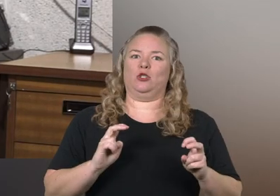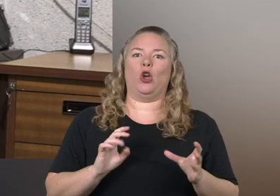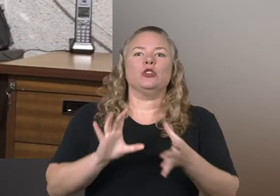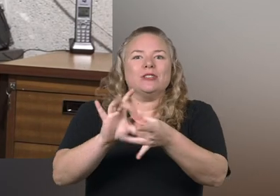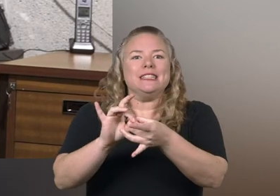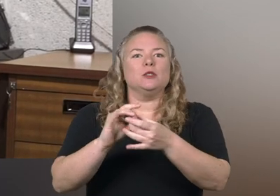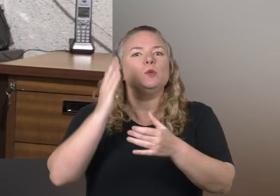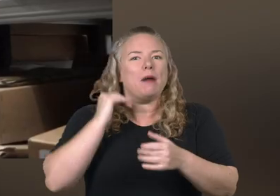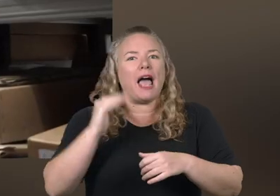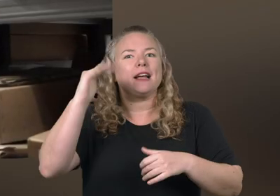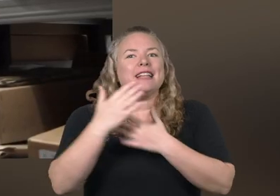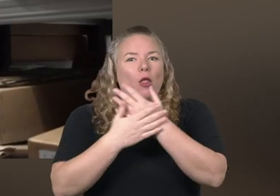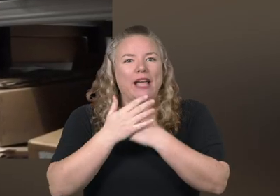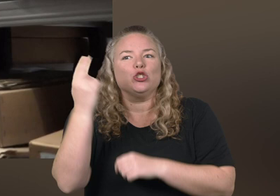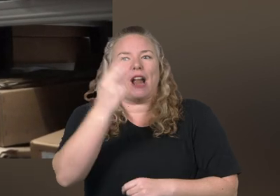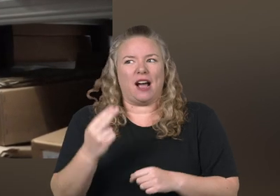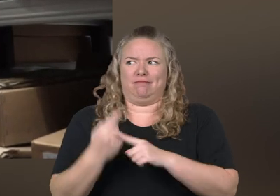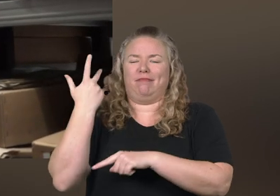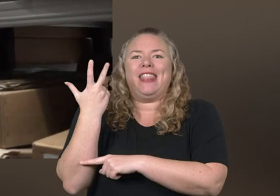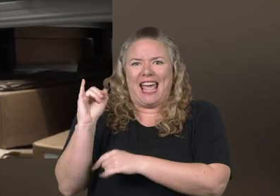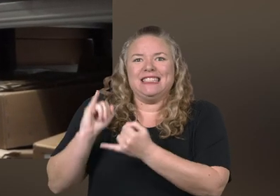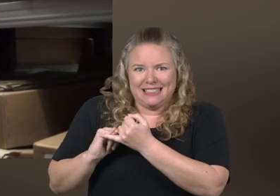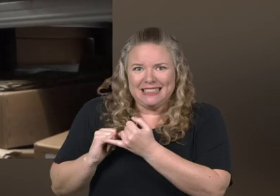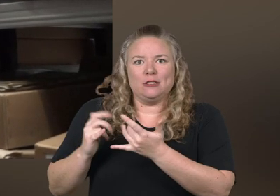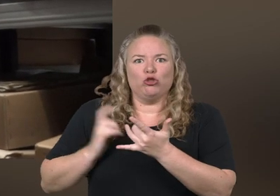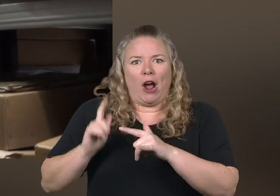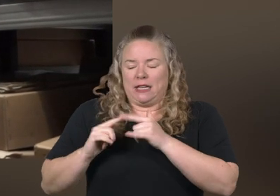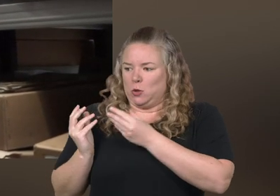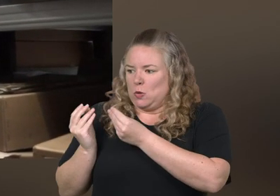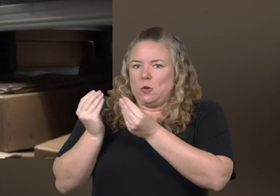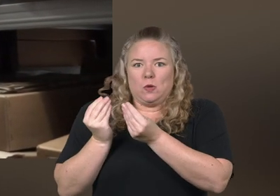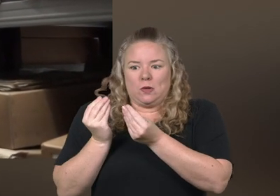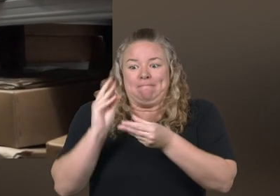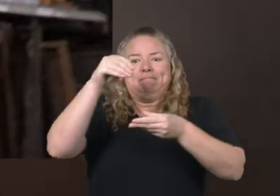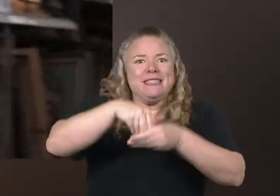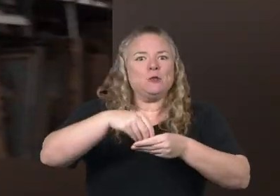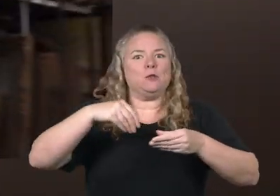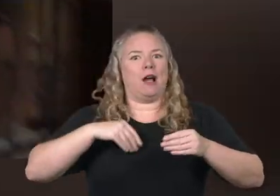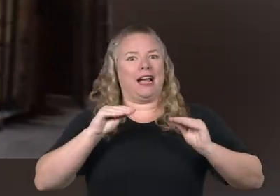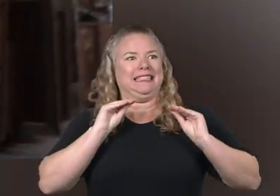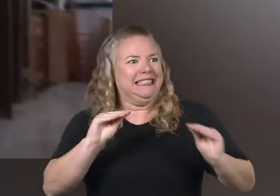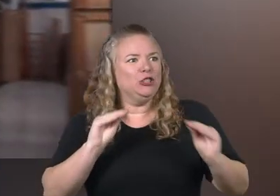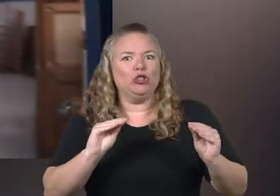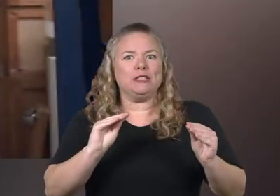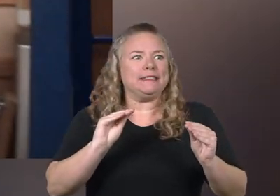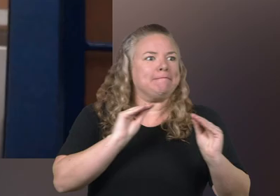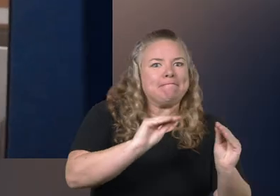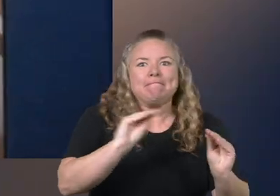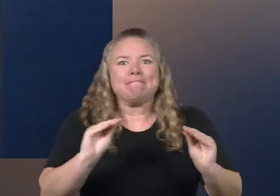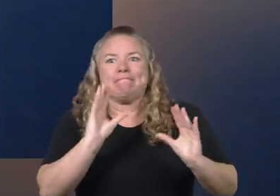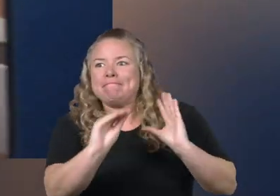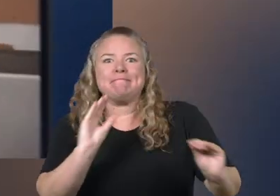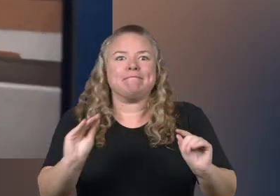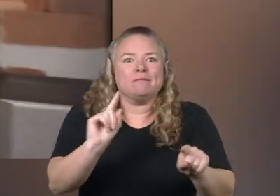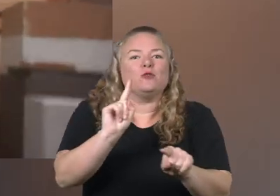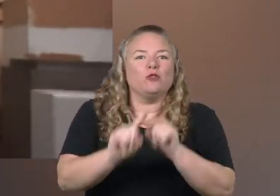trying to bring in my research on black and South Asian artists in the 80s into